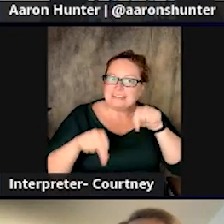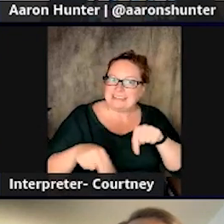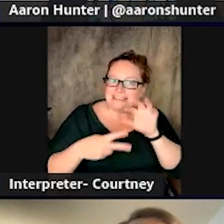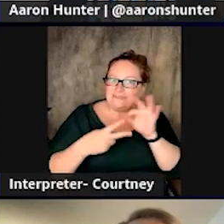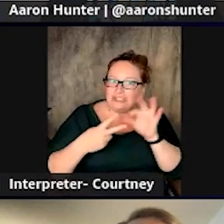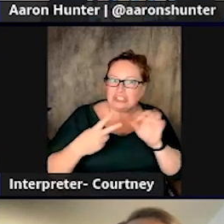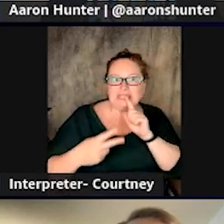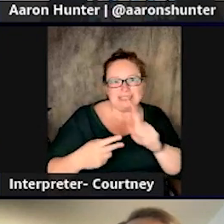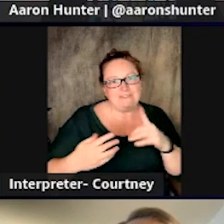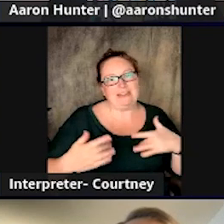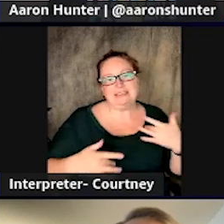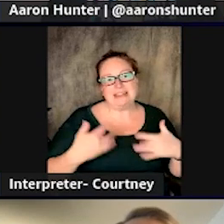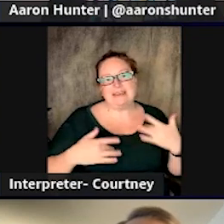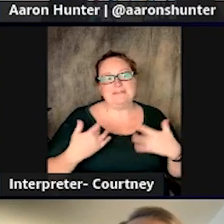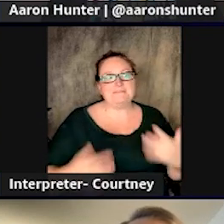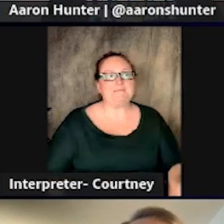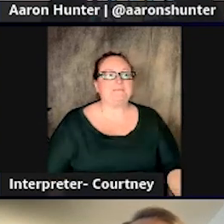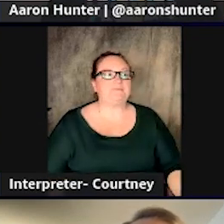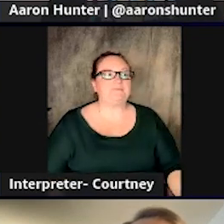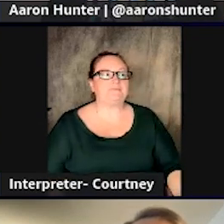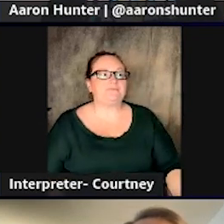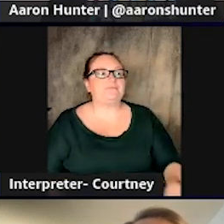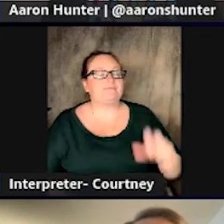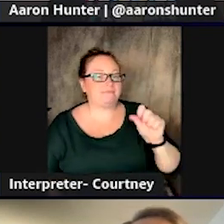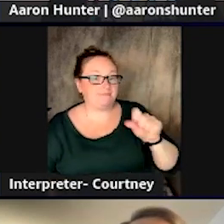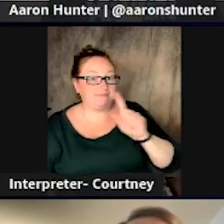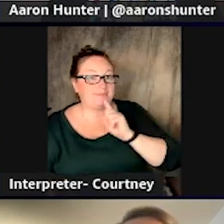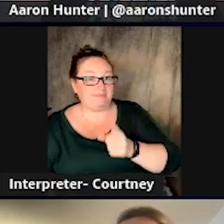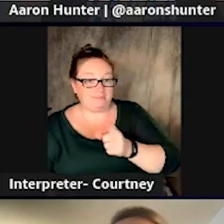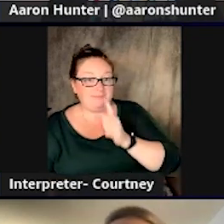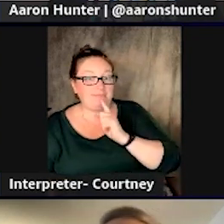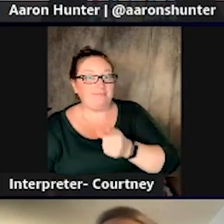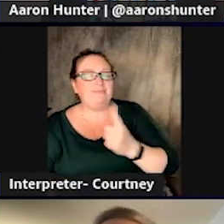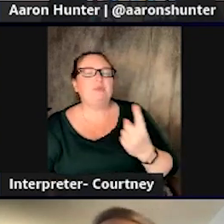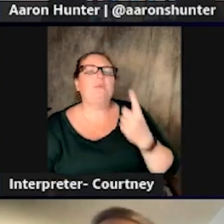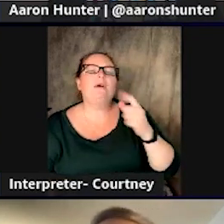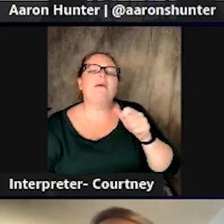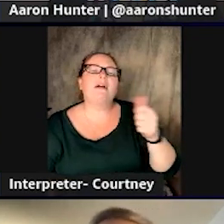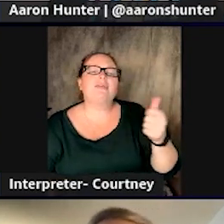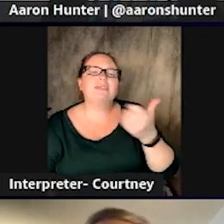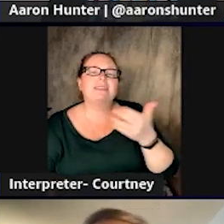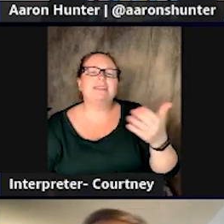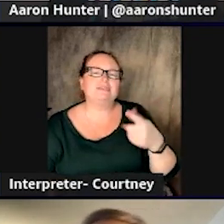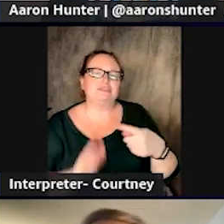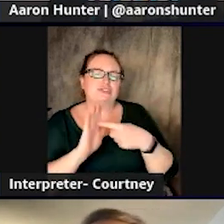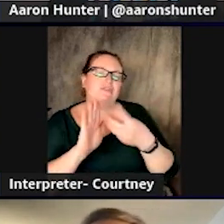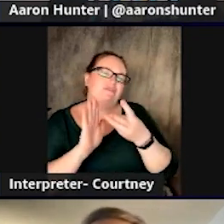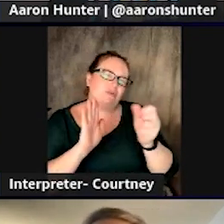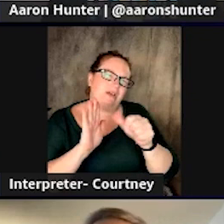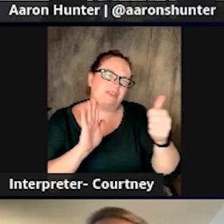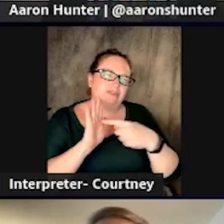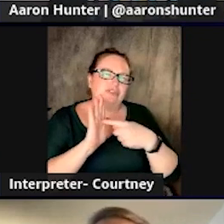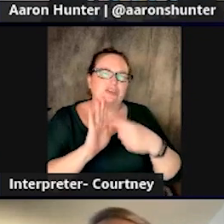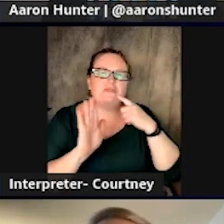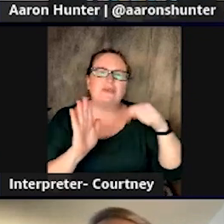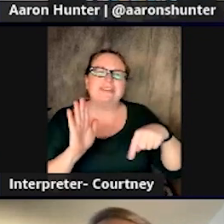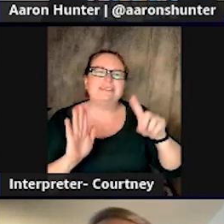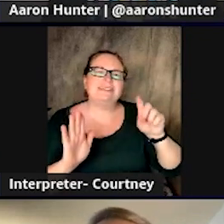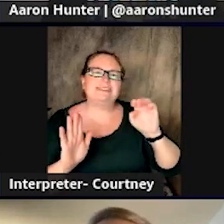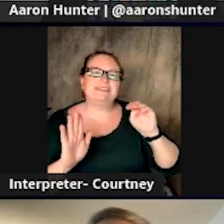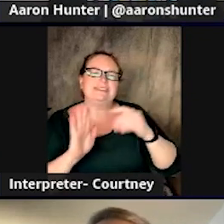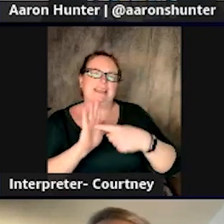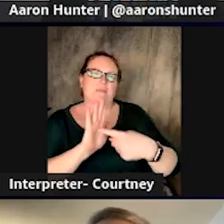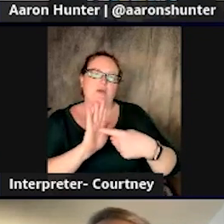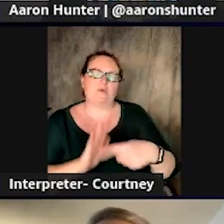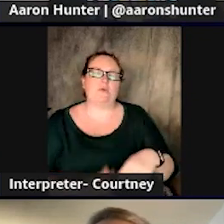exciting. Yeah, absolutely. Right. And then so one other thing to show, or a couple other things to show in this demo. So as I